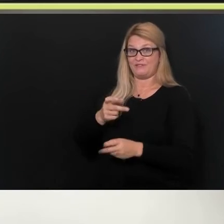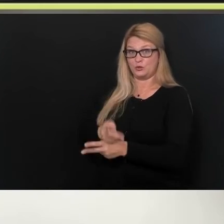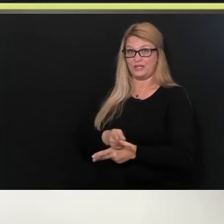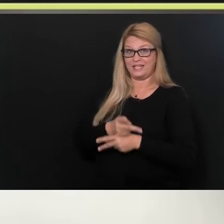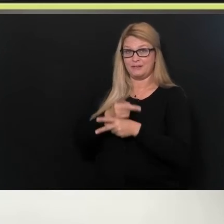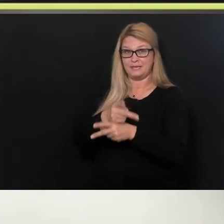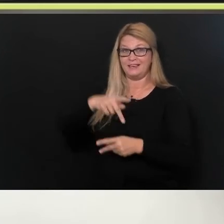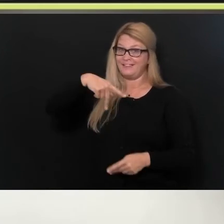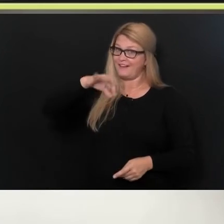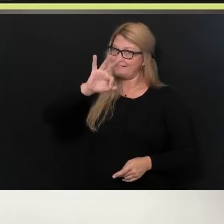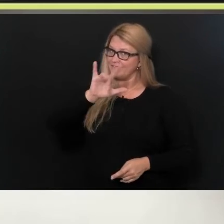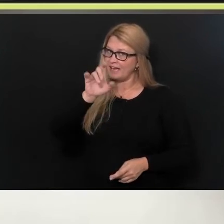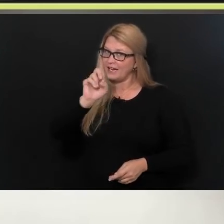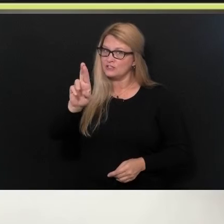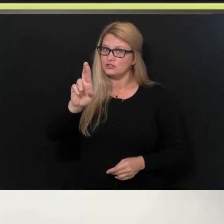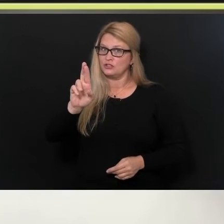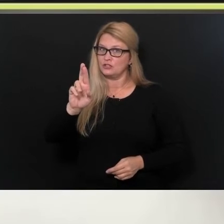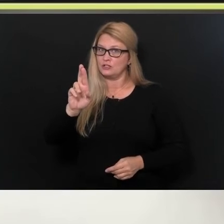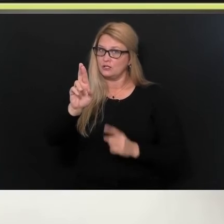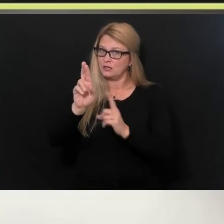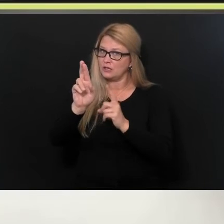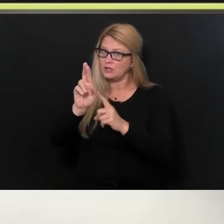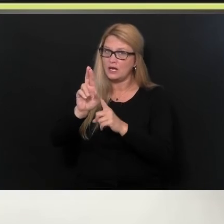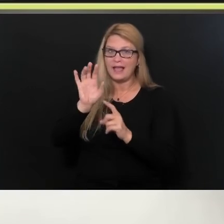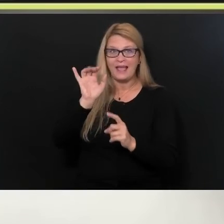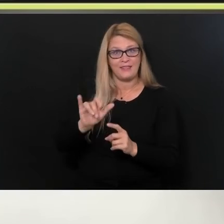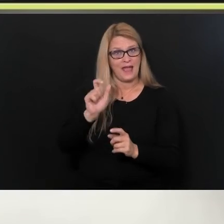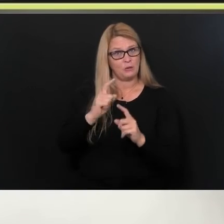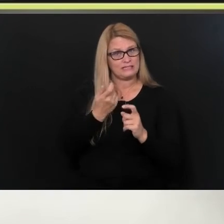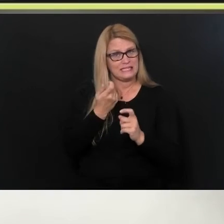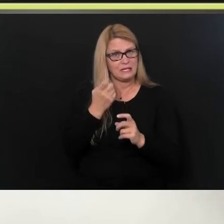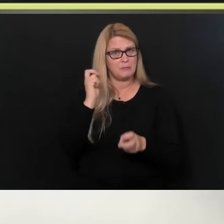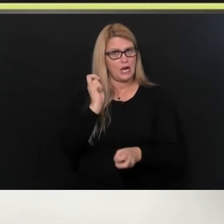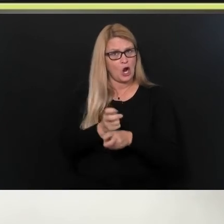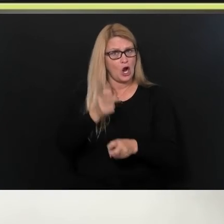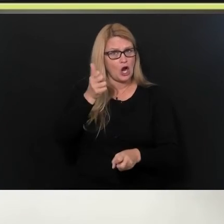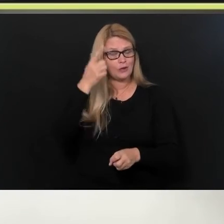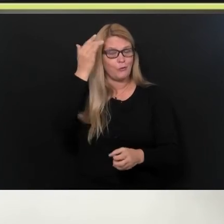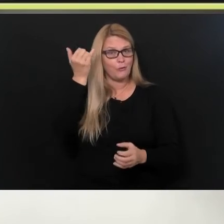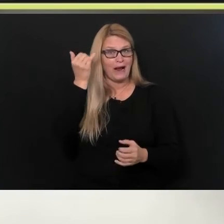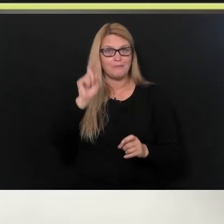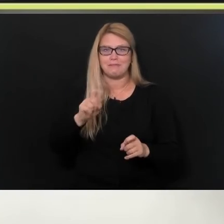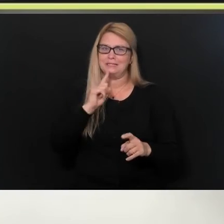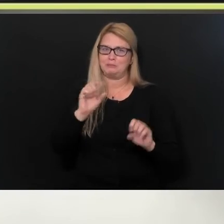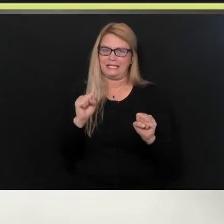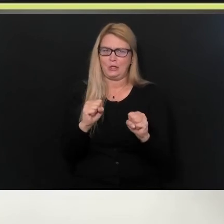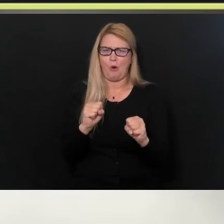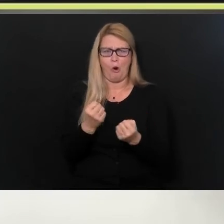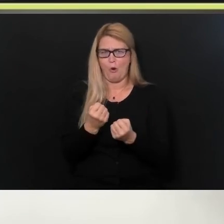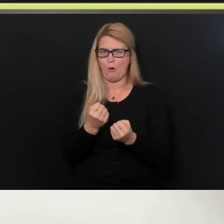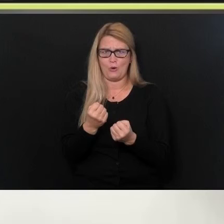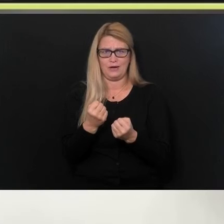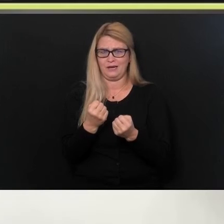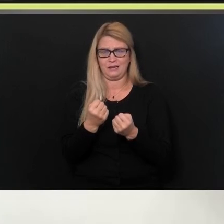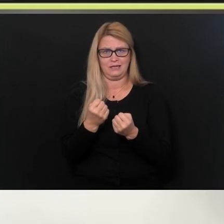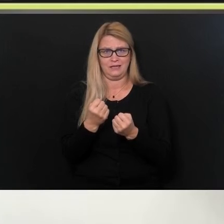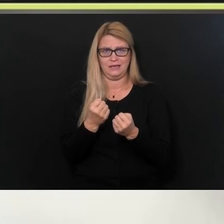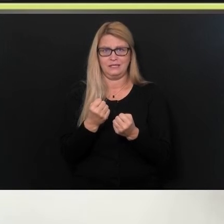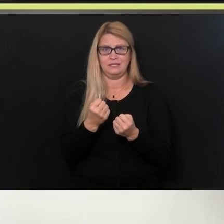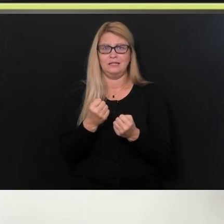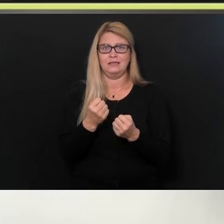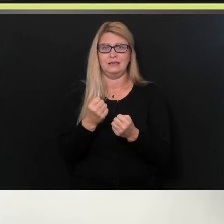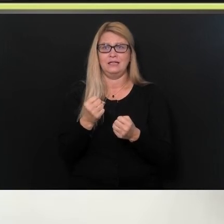Pfizer vaccine is an exceptionally difficult environmentally controlled vaccine. So to keep it in the